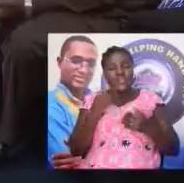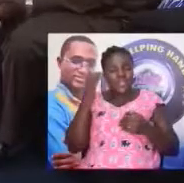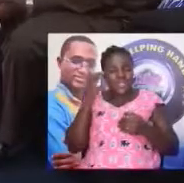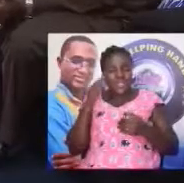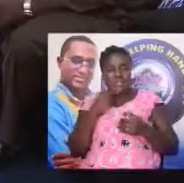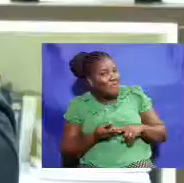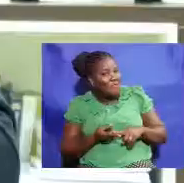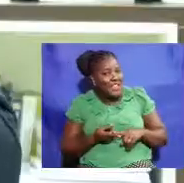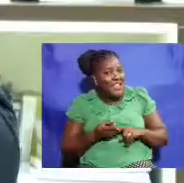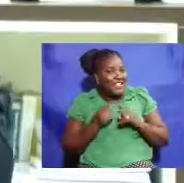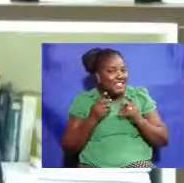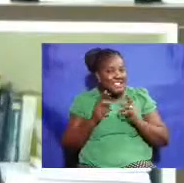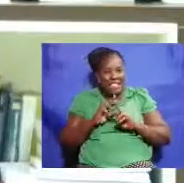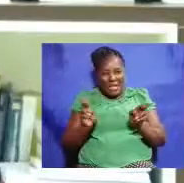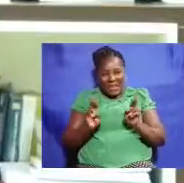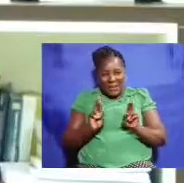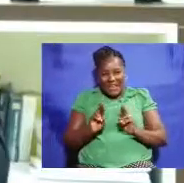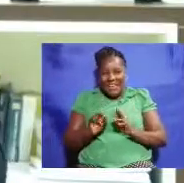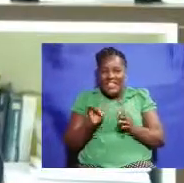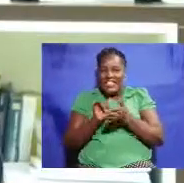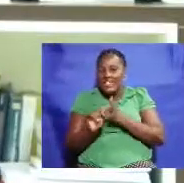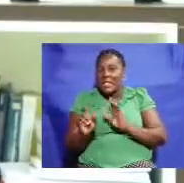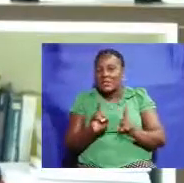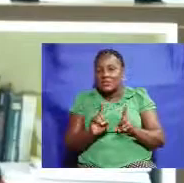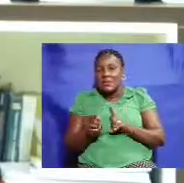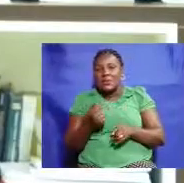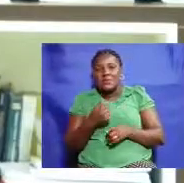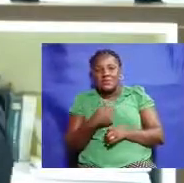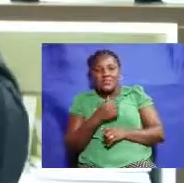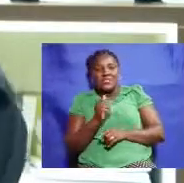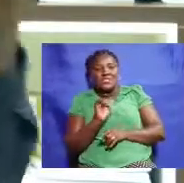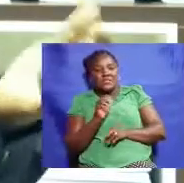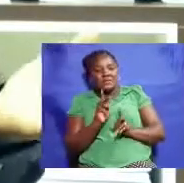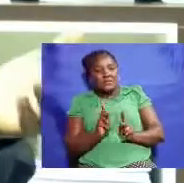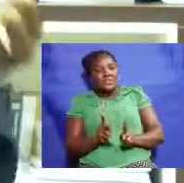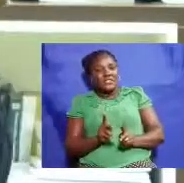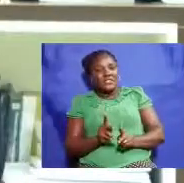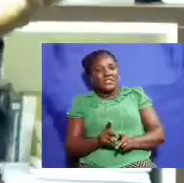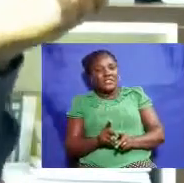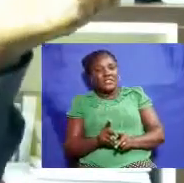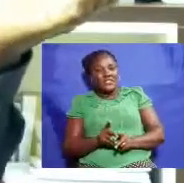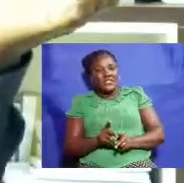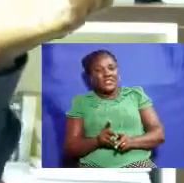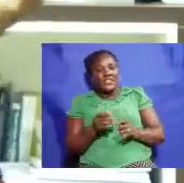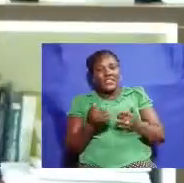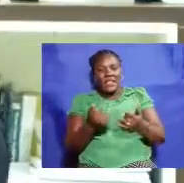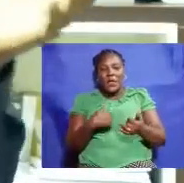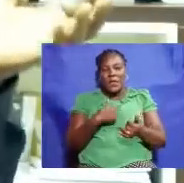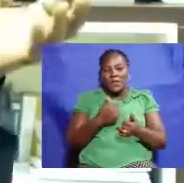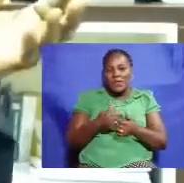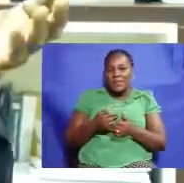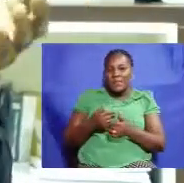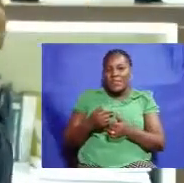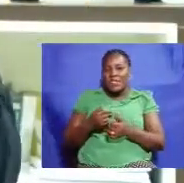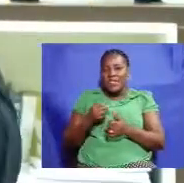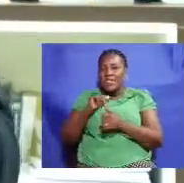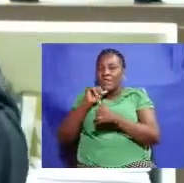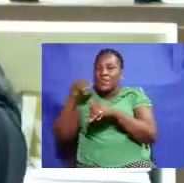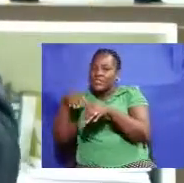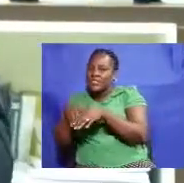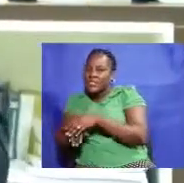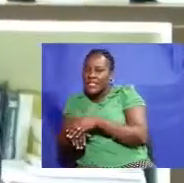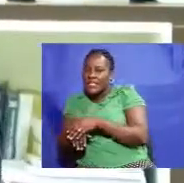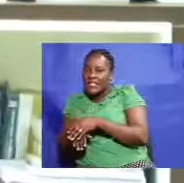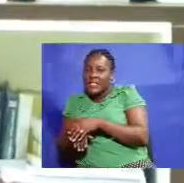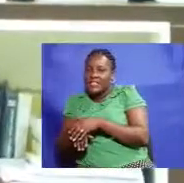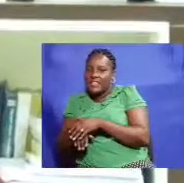kind of commitment that they put in. And I'm such a person. So now that I'm getting out of Parliament, I'll be at their disposal. And I would